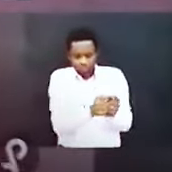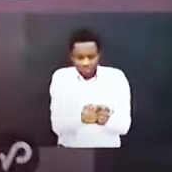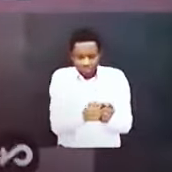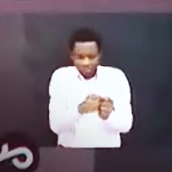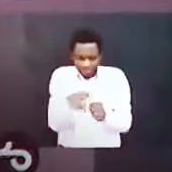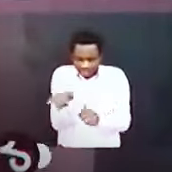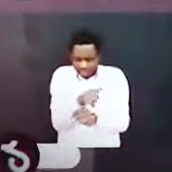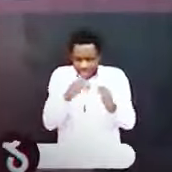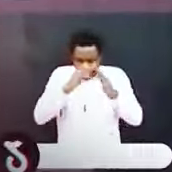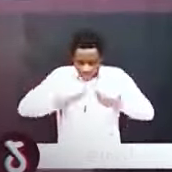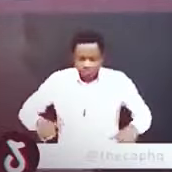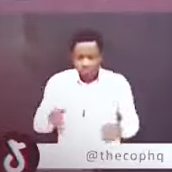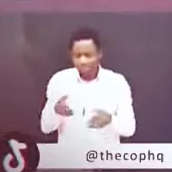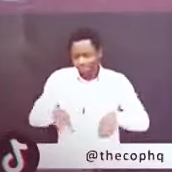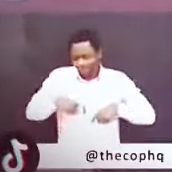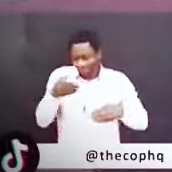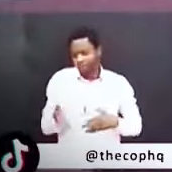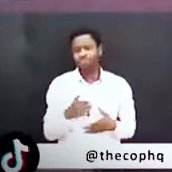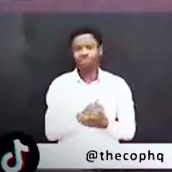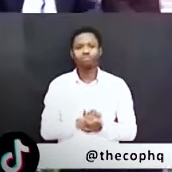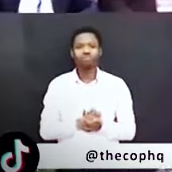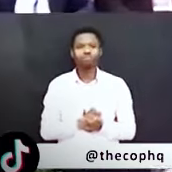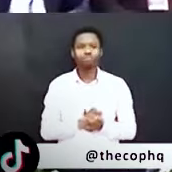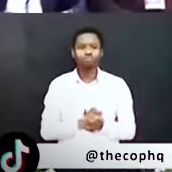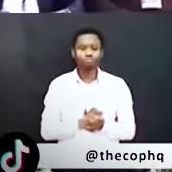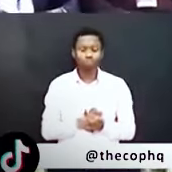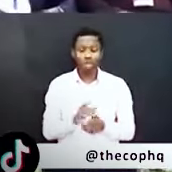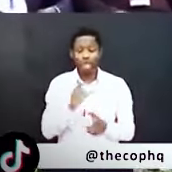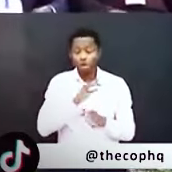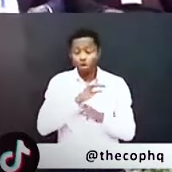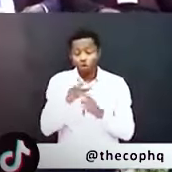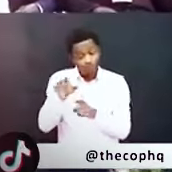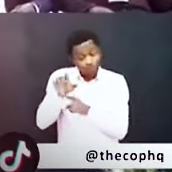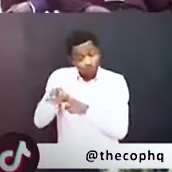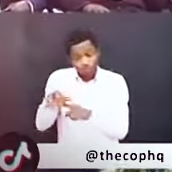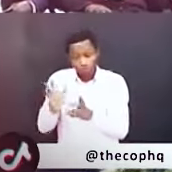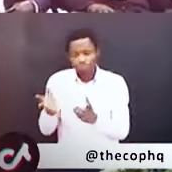Dwell together. I wouldn't emphasize too much on that.